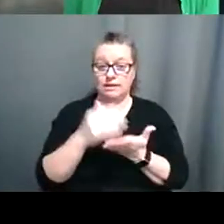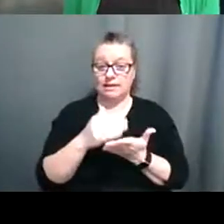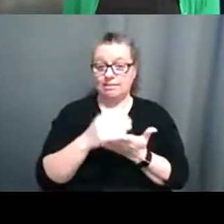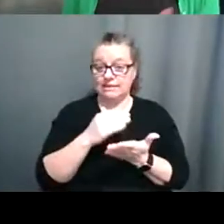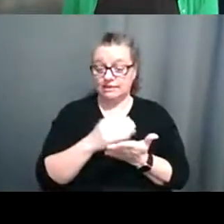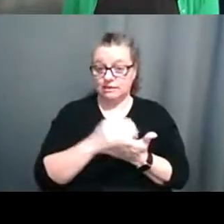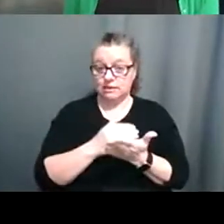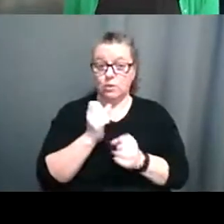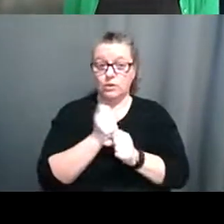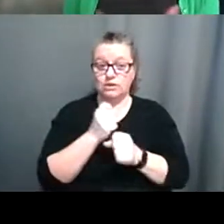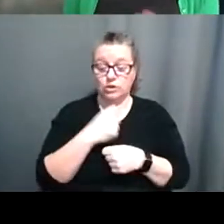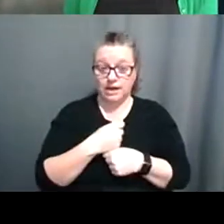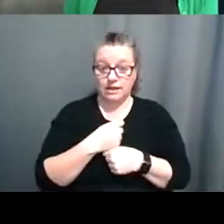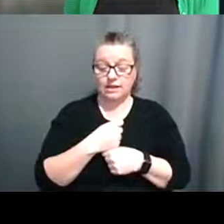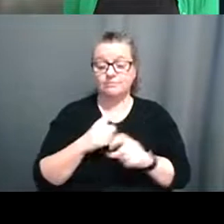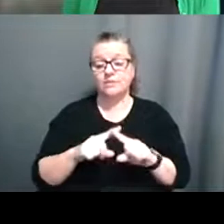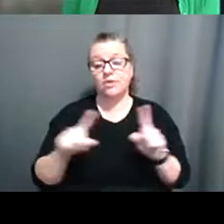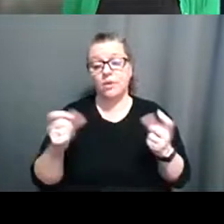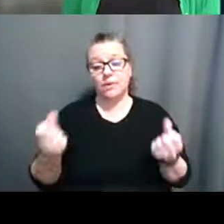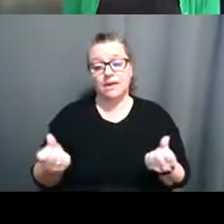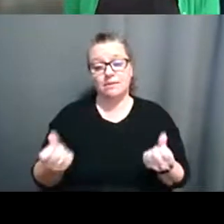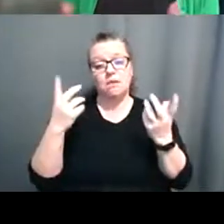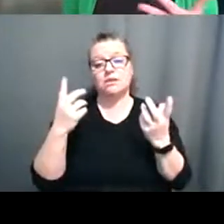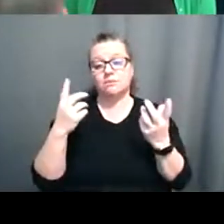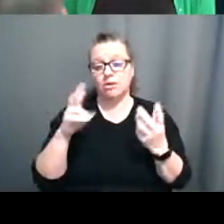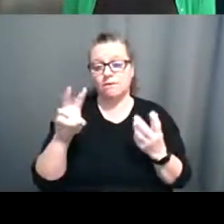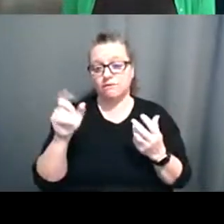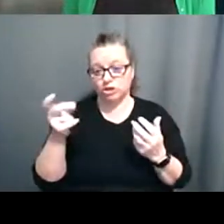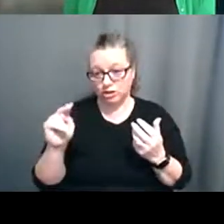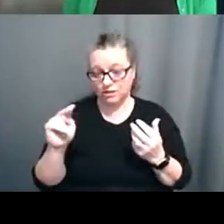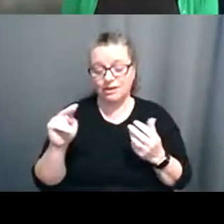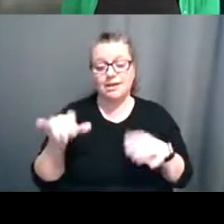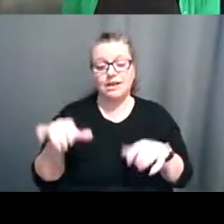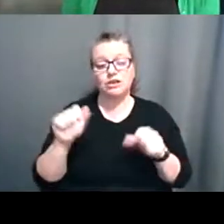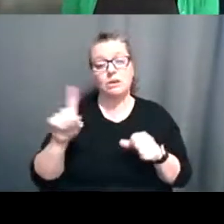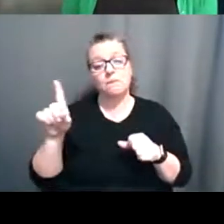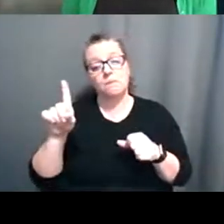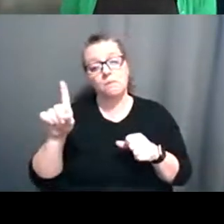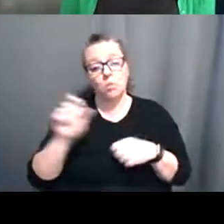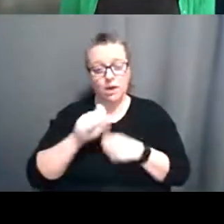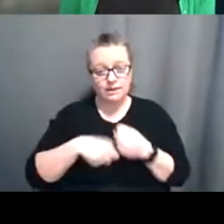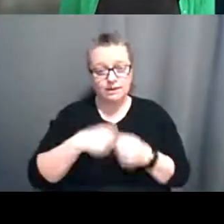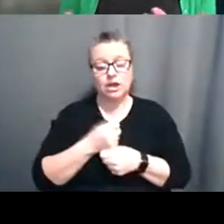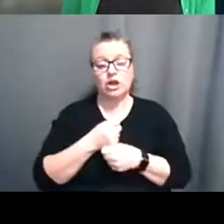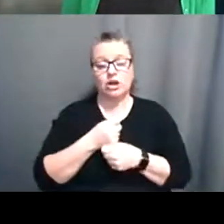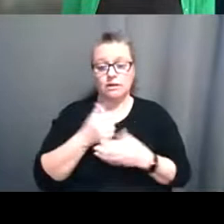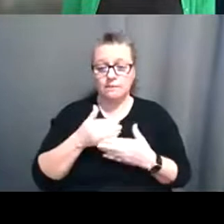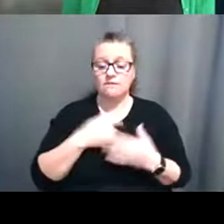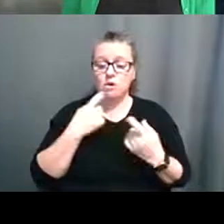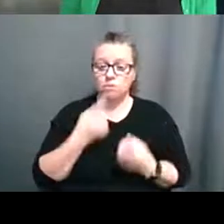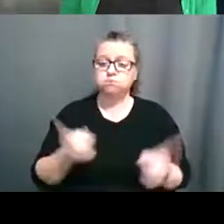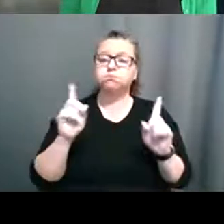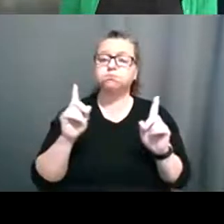created. Although we had multiple iterations, it probably took about a year before we got to one that was